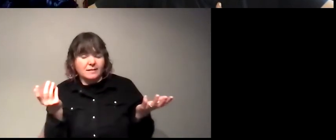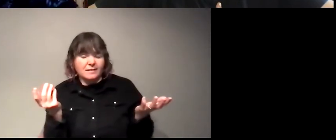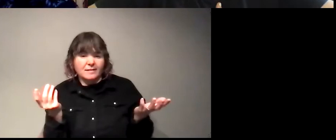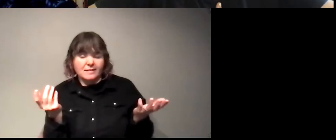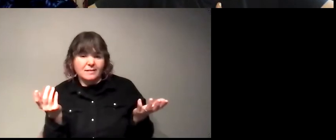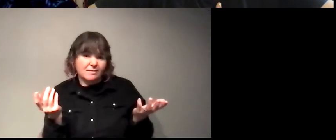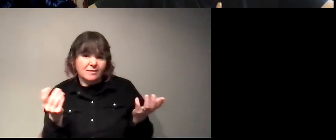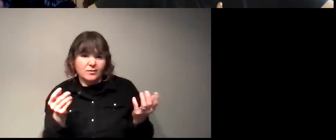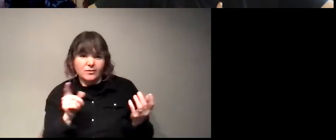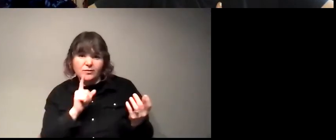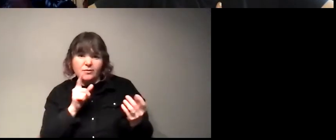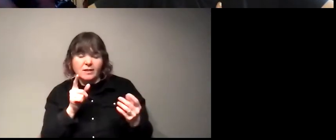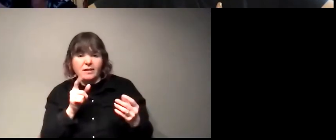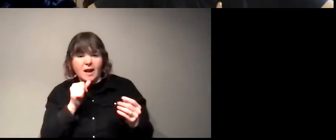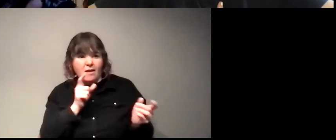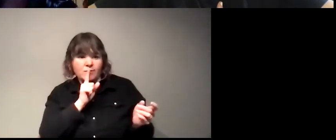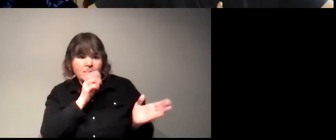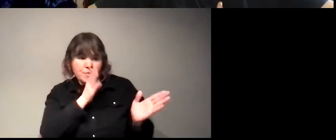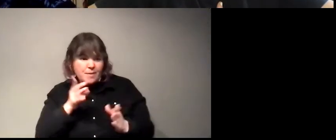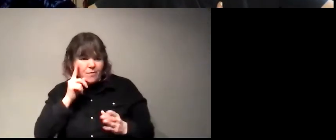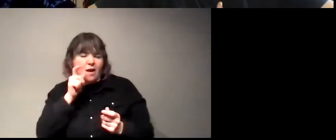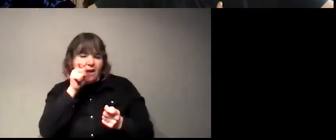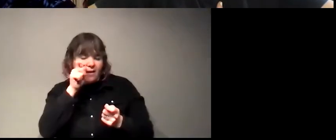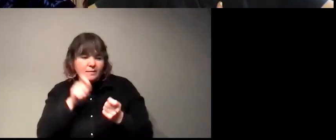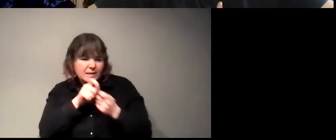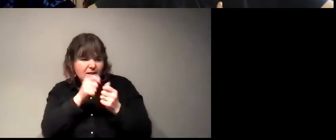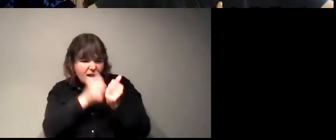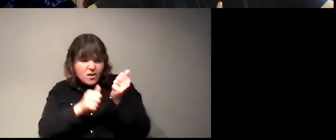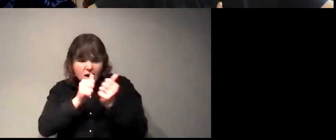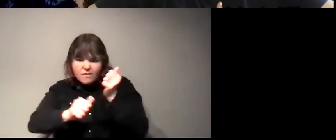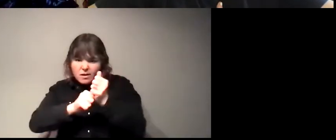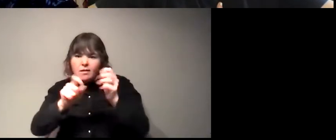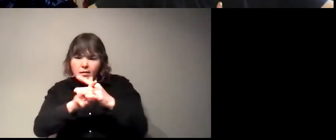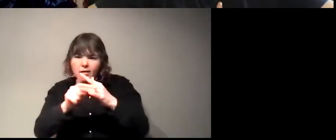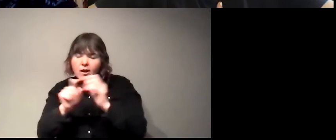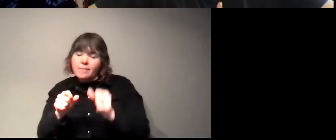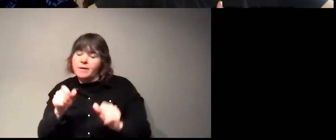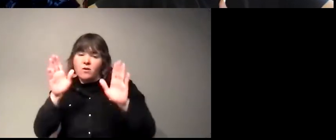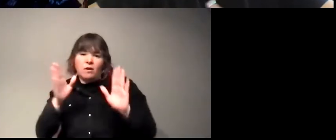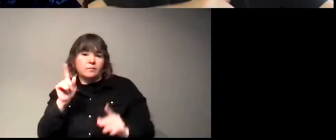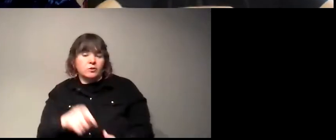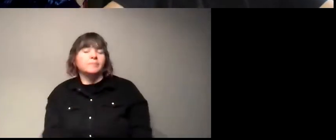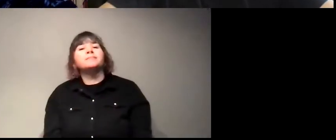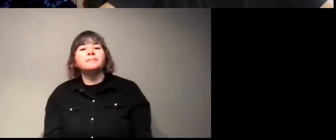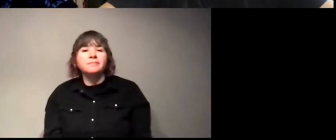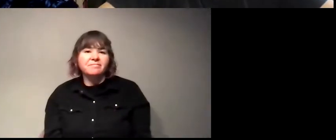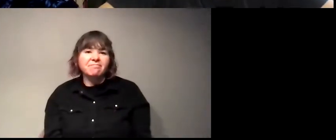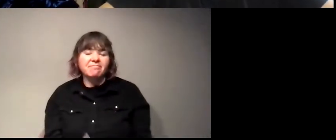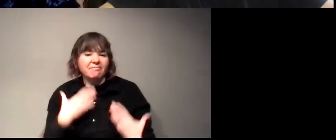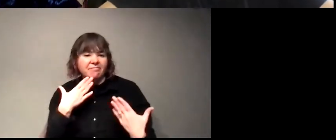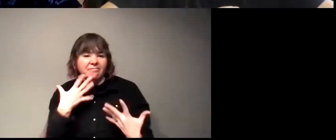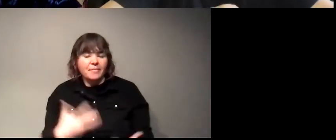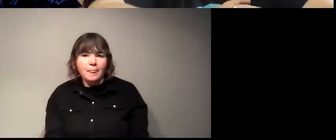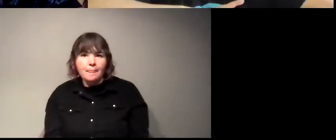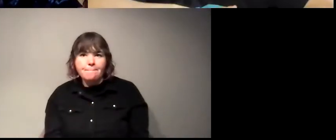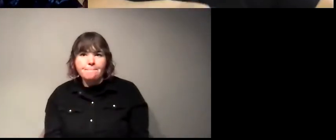cases, because we're just not really prepared for every scenario that could possibly happen. That's an awesome question. Yeah, awesome. Thank you so much.